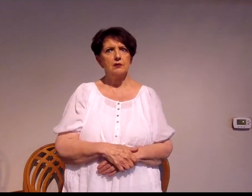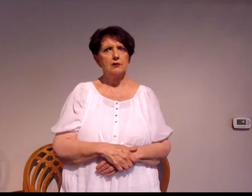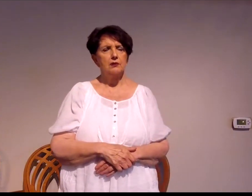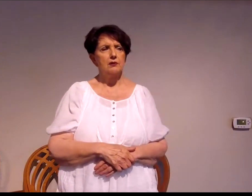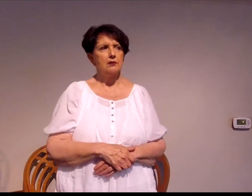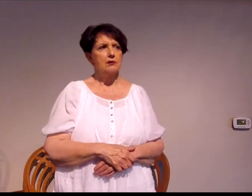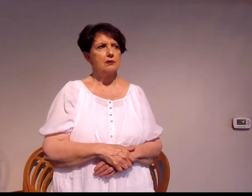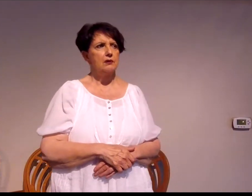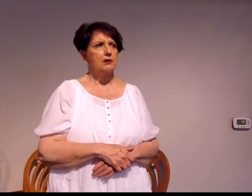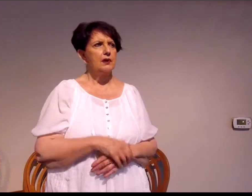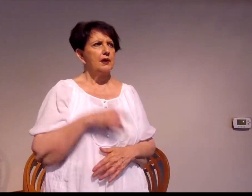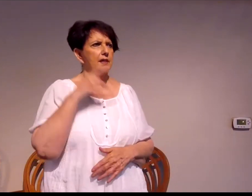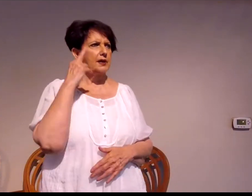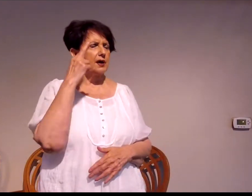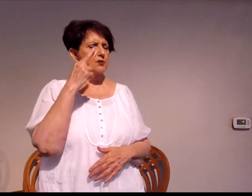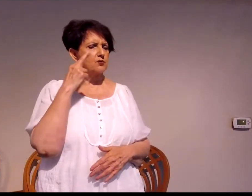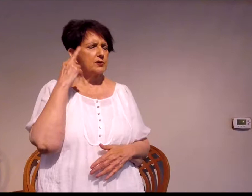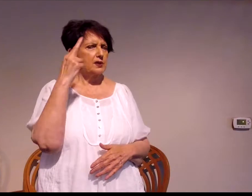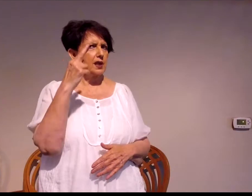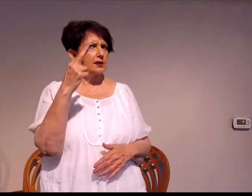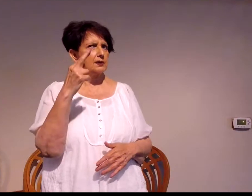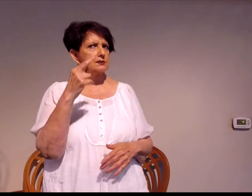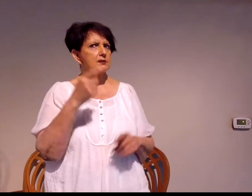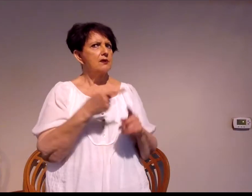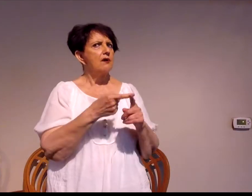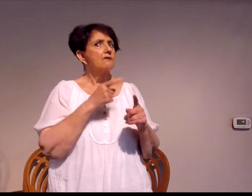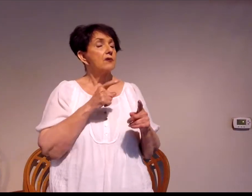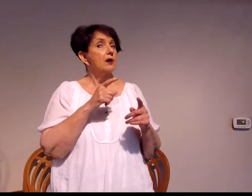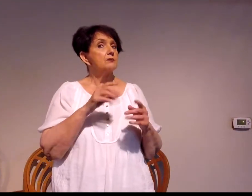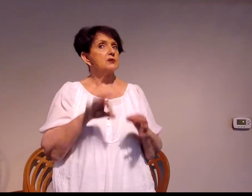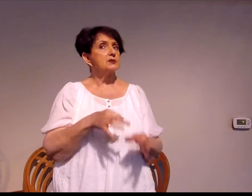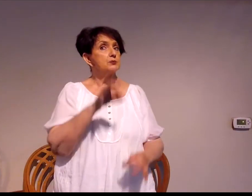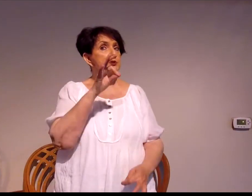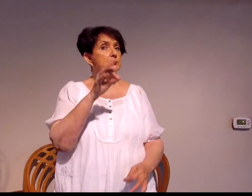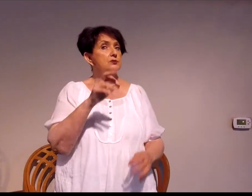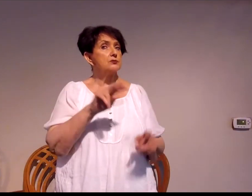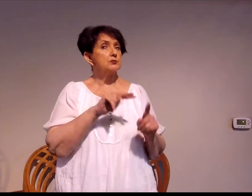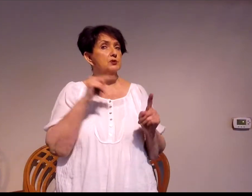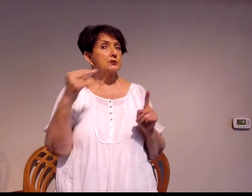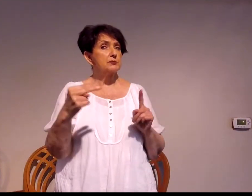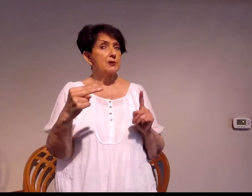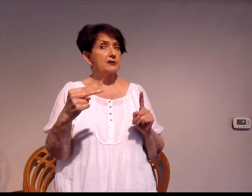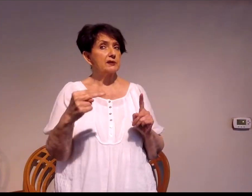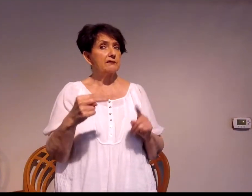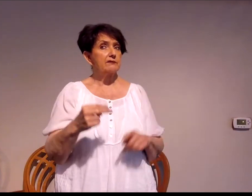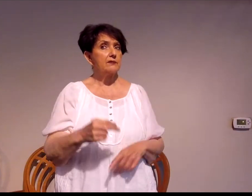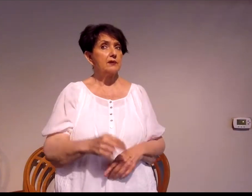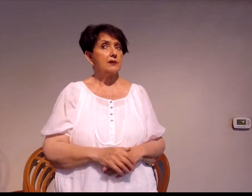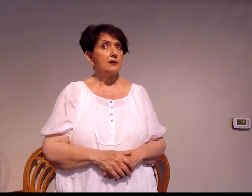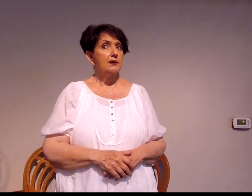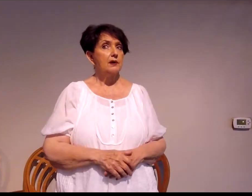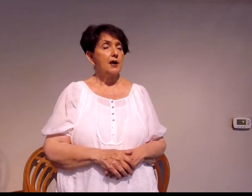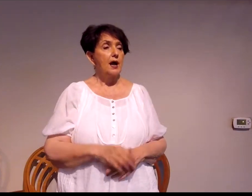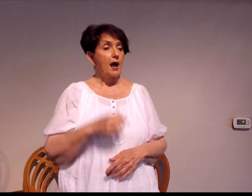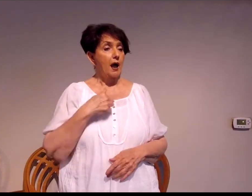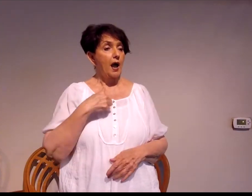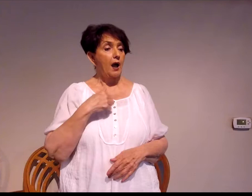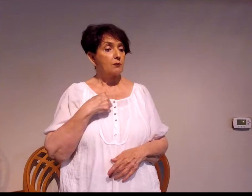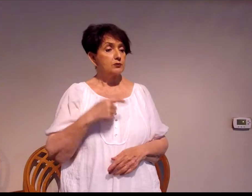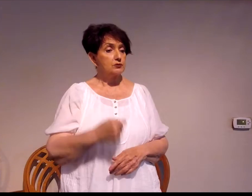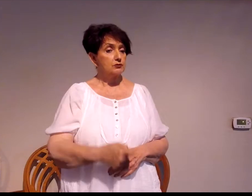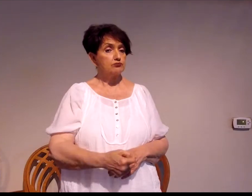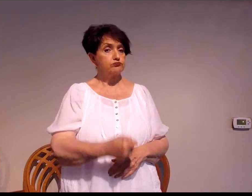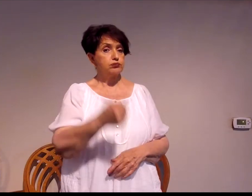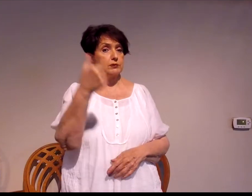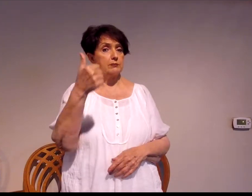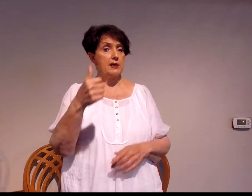And I realized from a spiritual perspective, I was eliminating a whole group of people